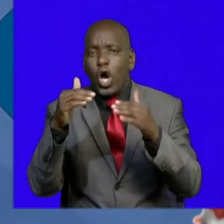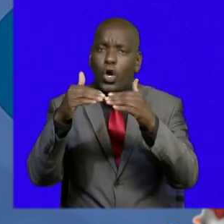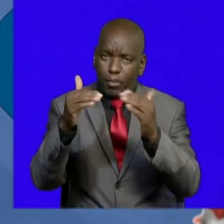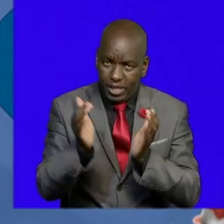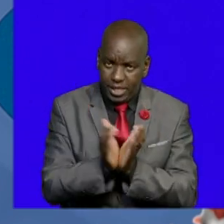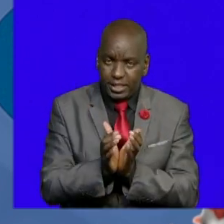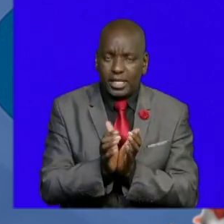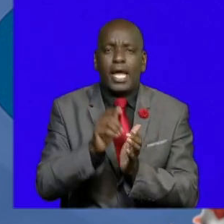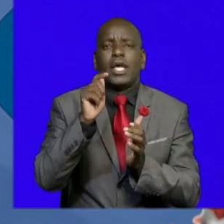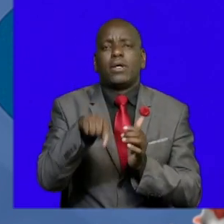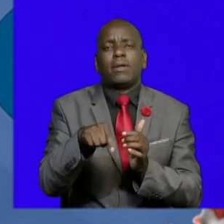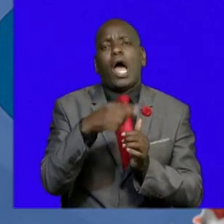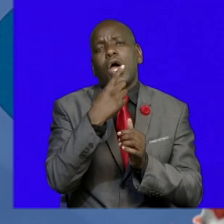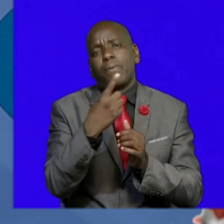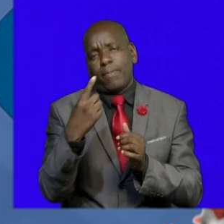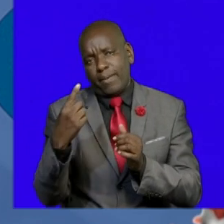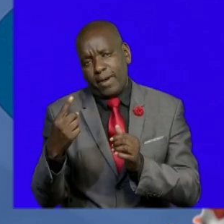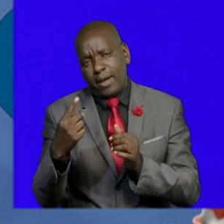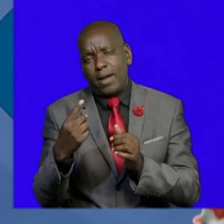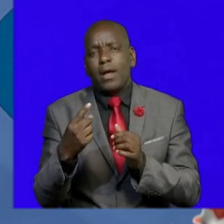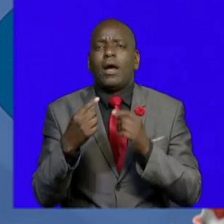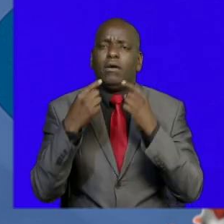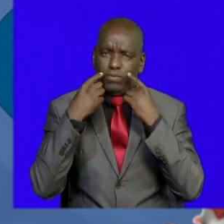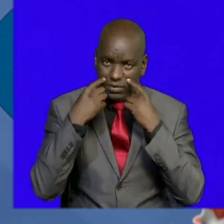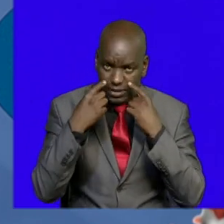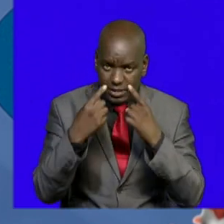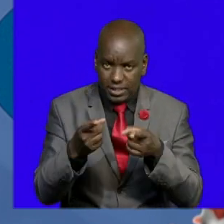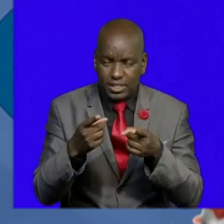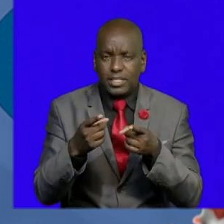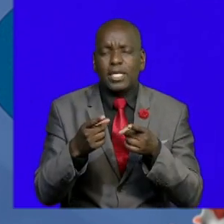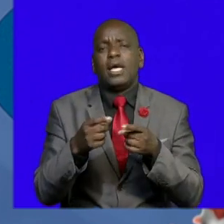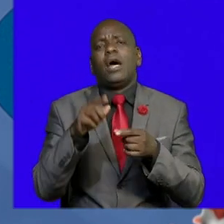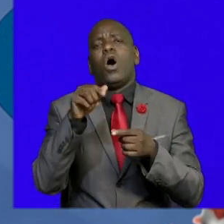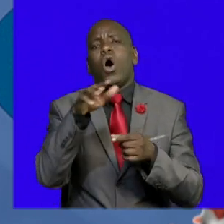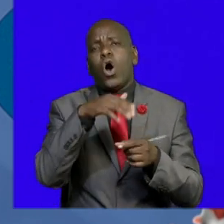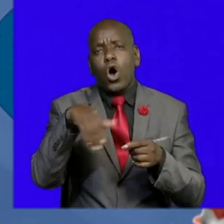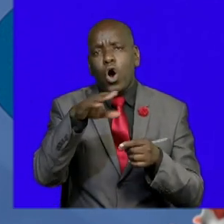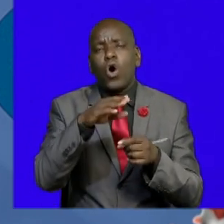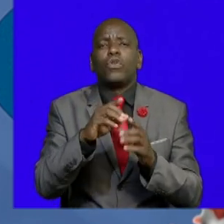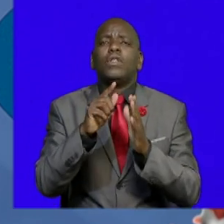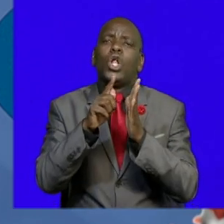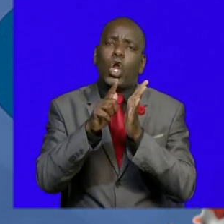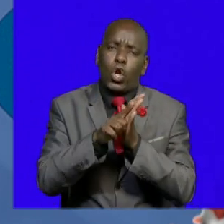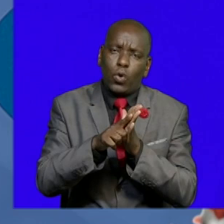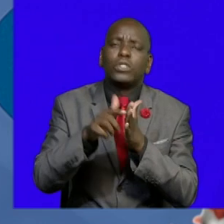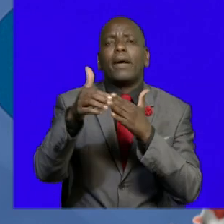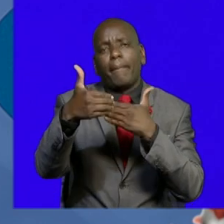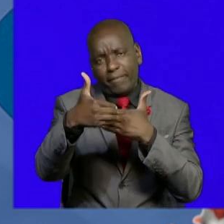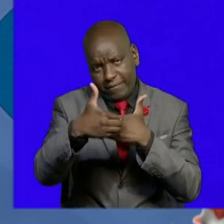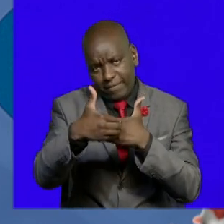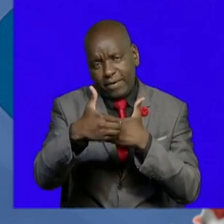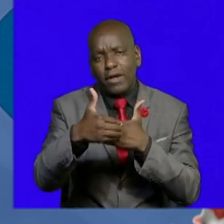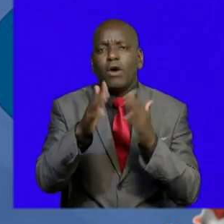Communities, once again, you and I need to first realize and appreciate that the recommended preventative